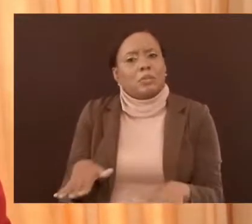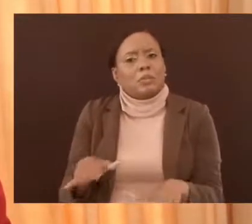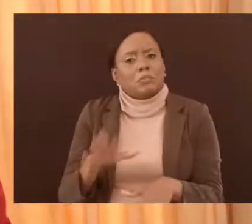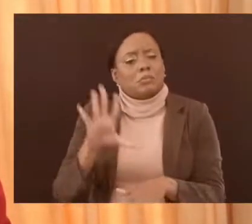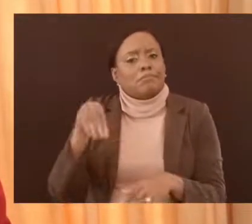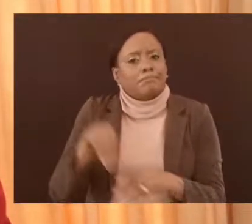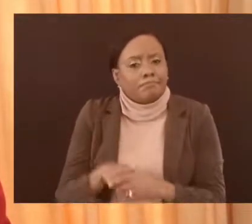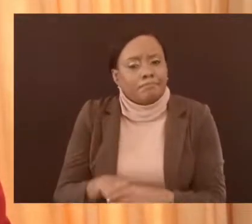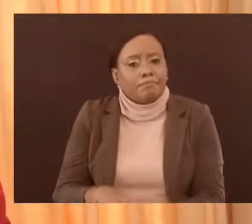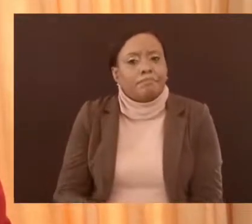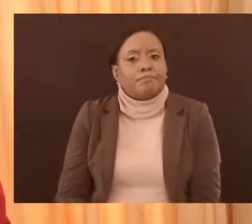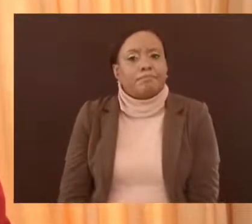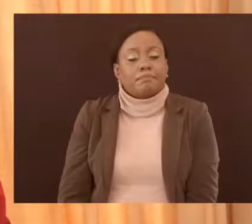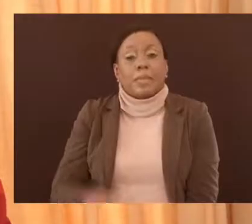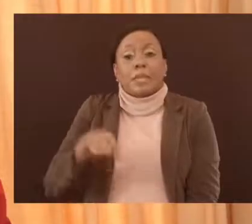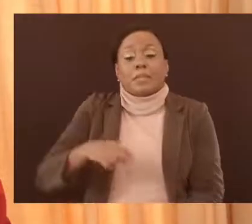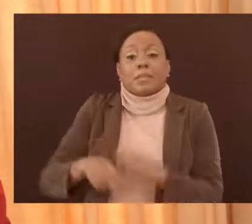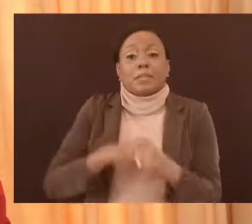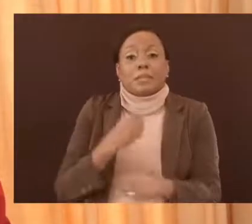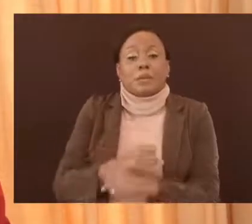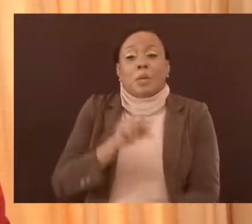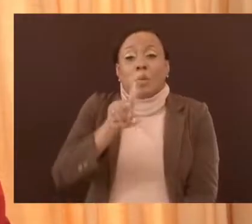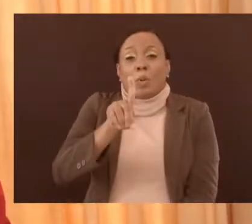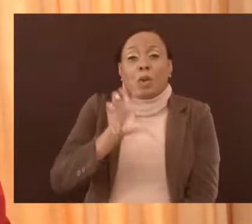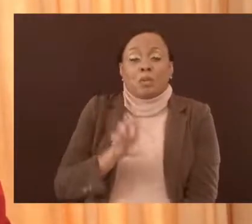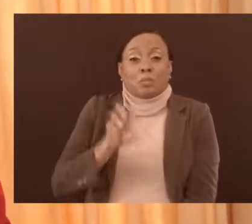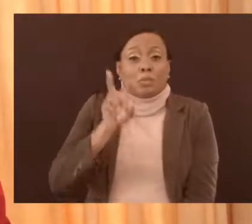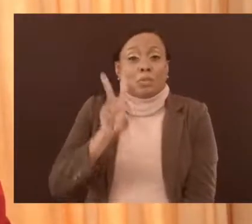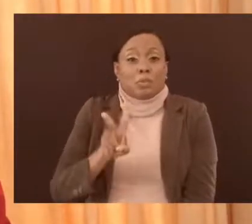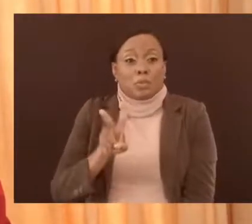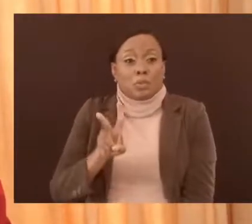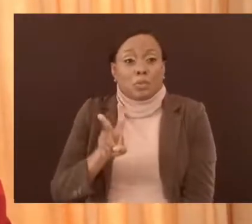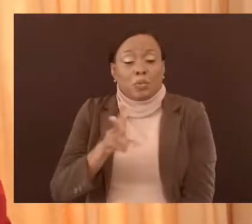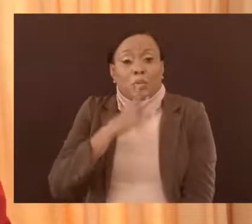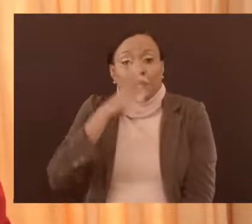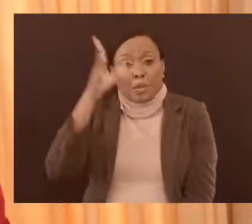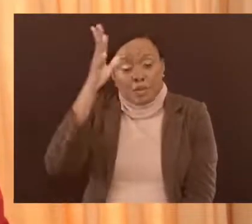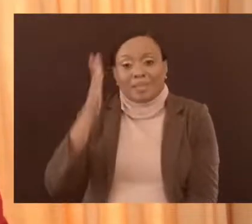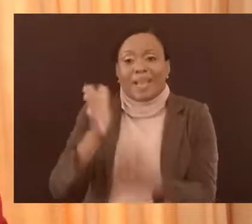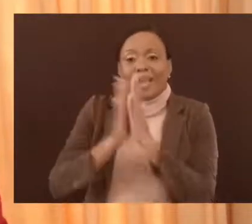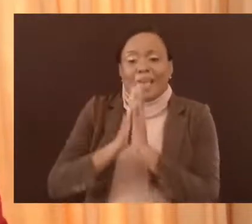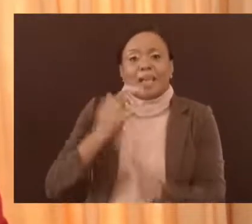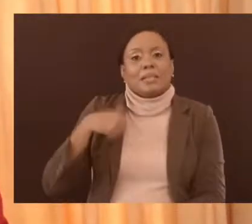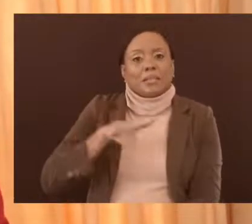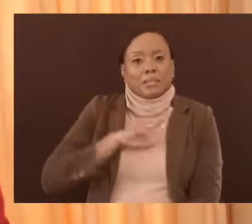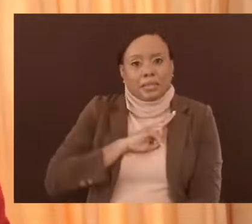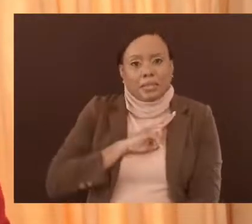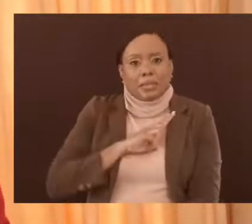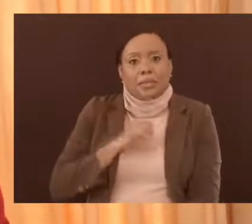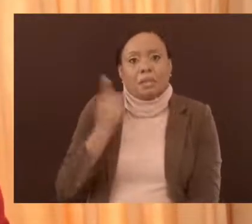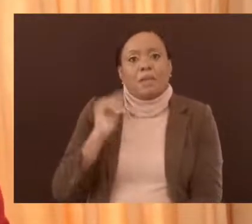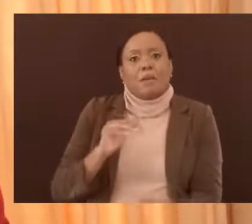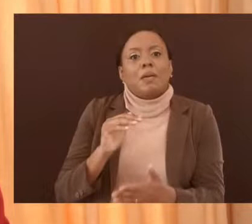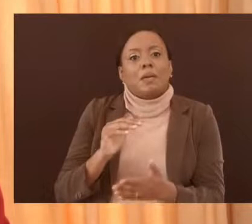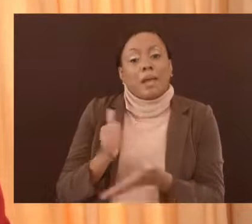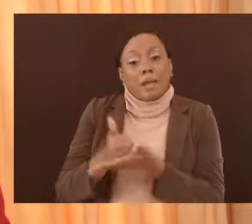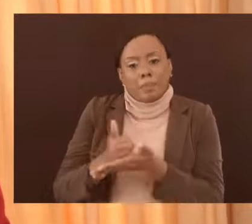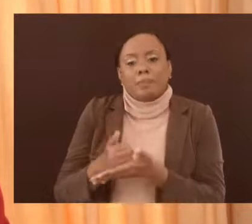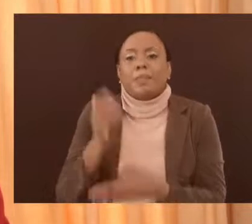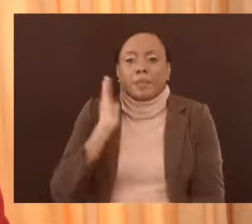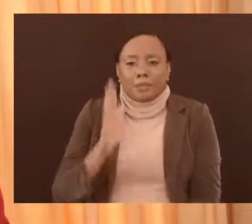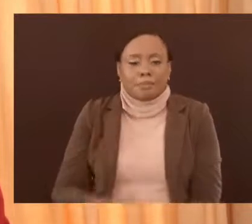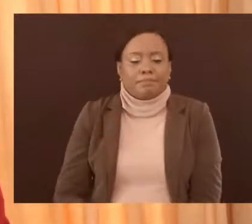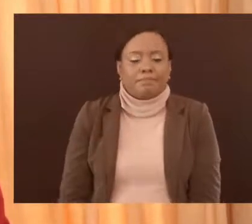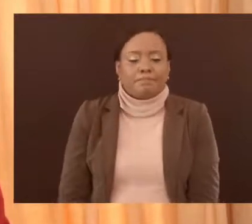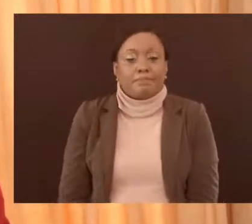102 requests on behalf of our students, and we accommodated them. Now to this year's results. Of the students who